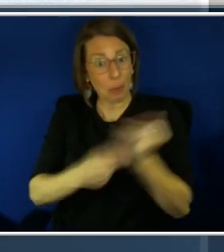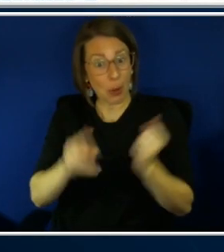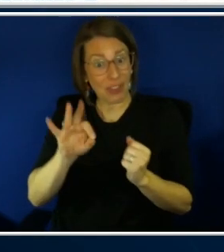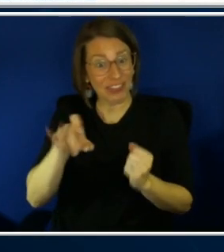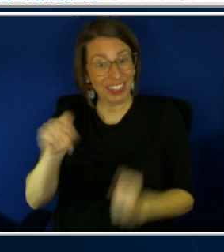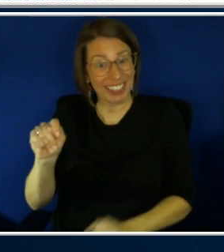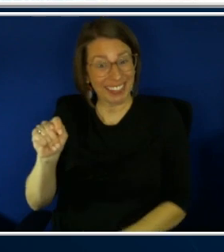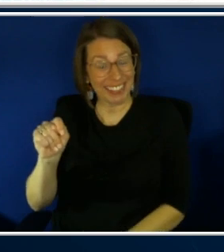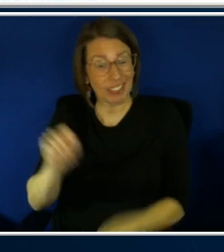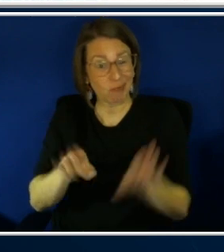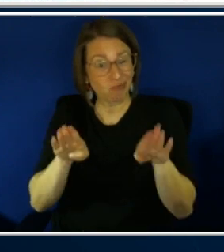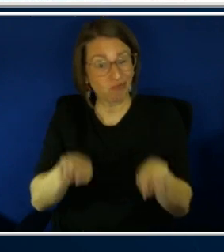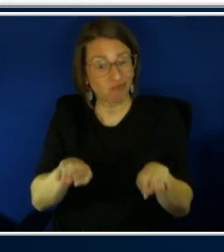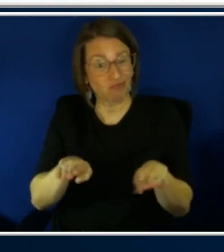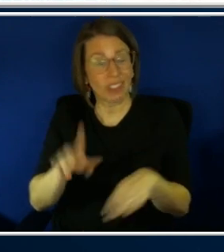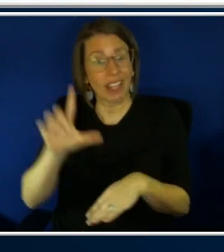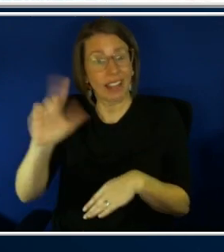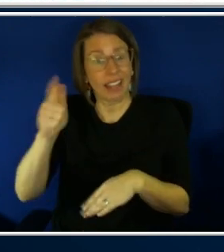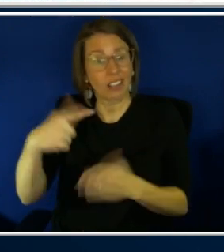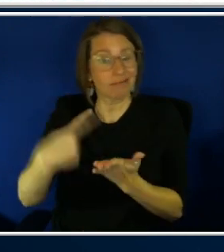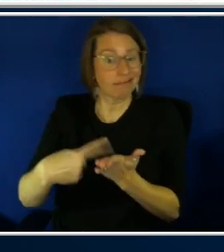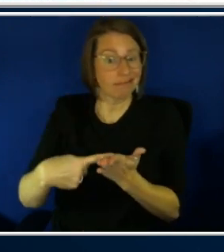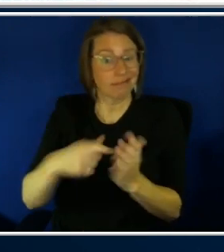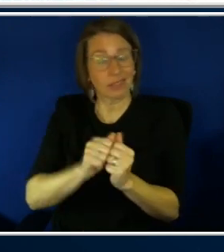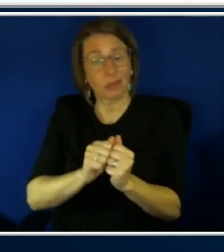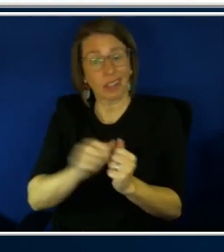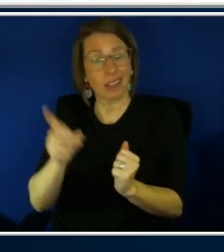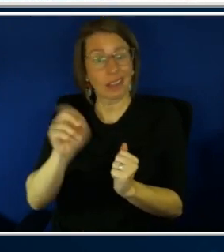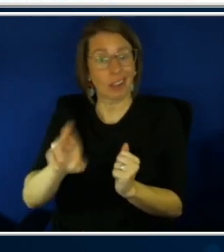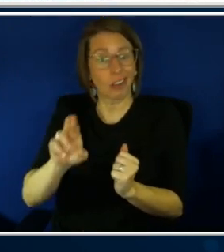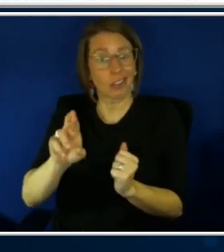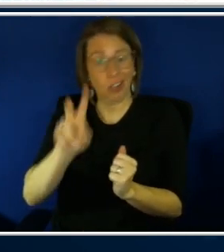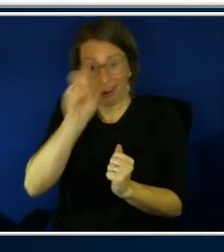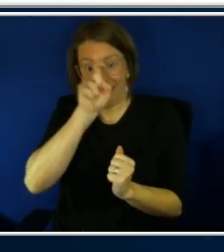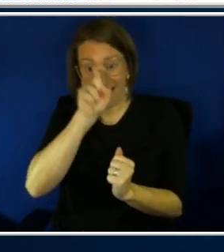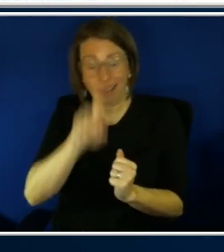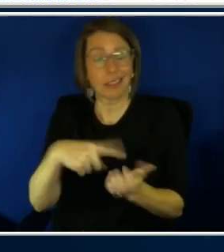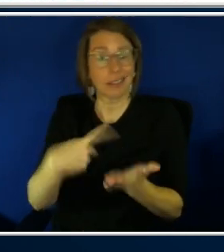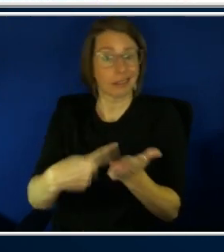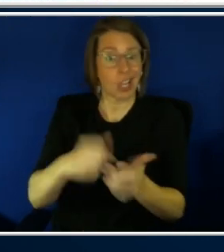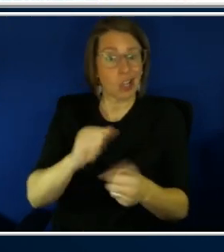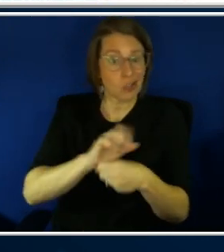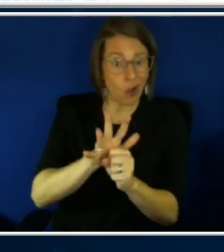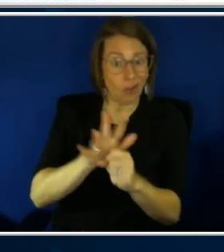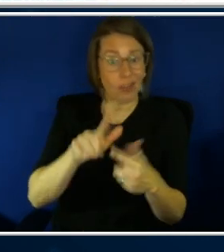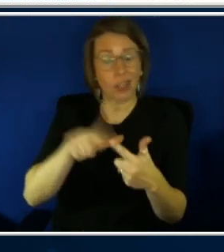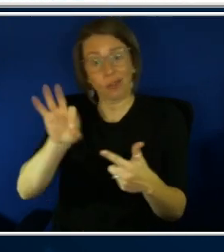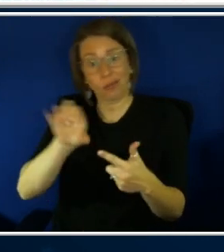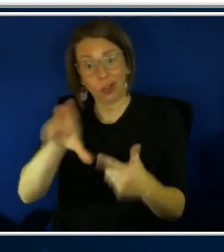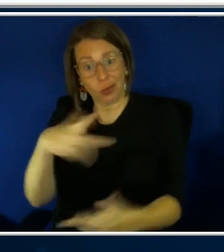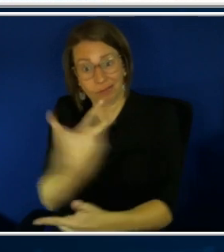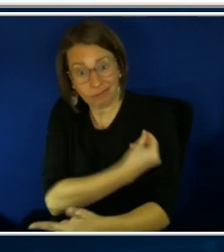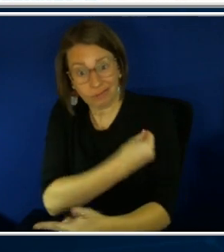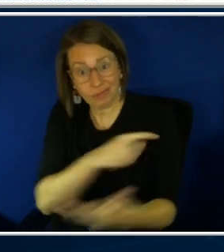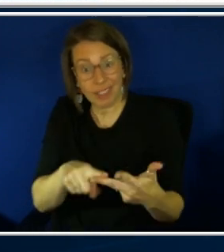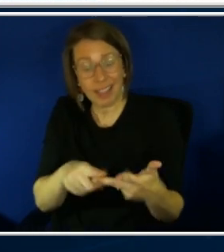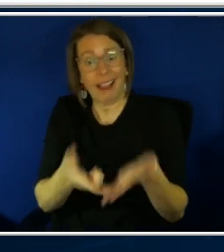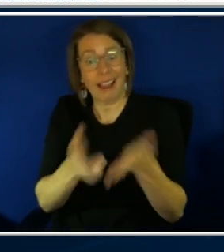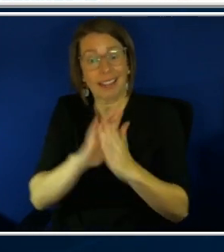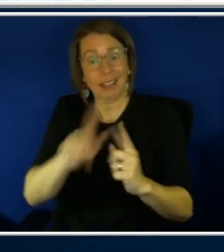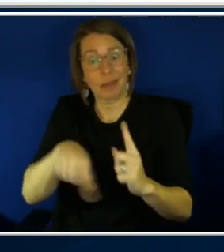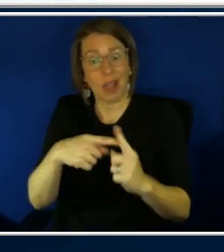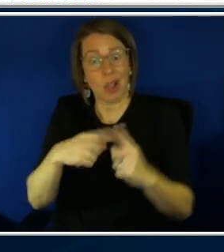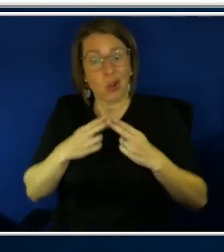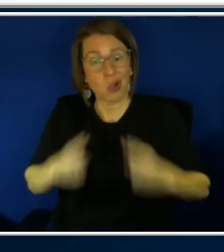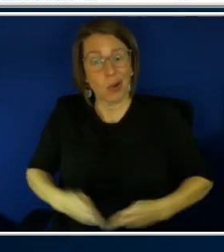we're going to check in with Doc Hawk. We'll talk a little bit about COVID, flu shots, and ask about the latest human case of bird